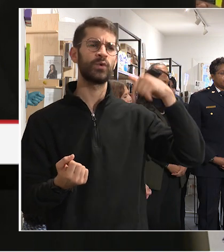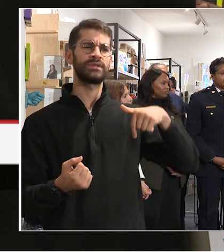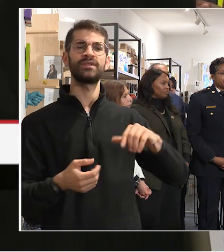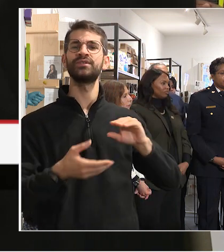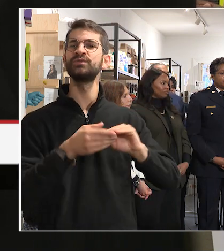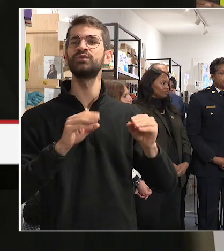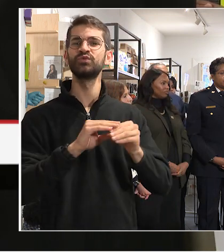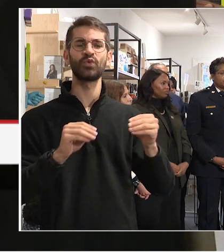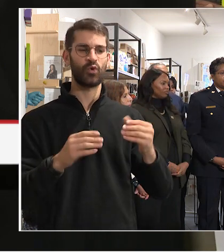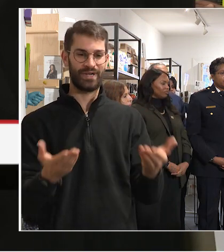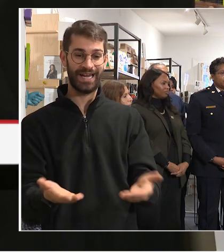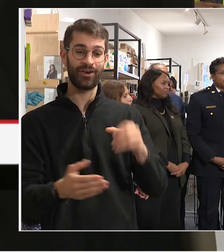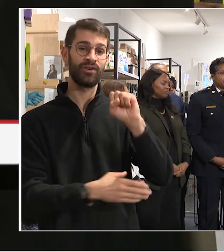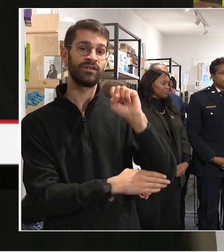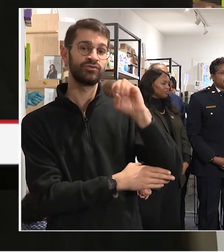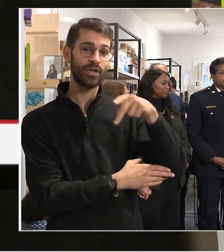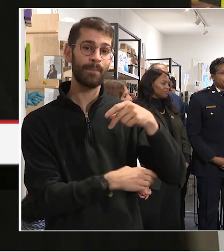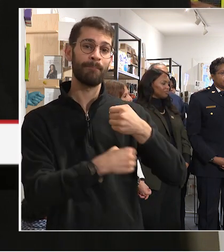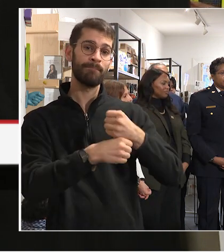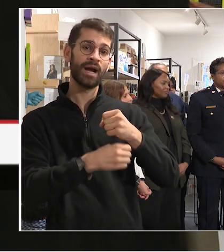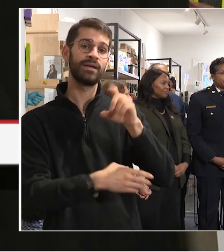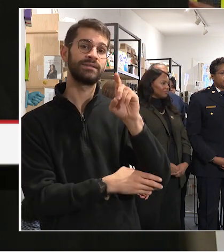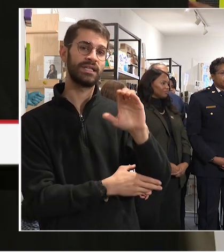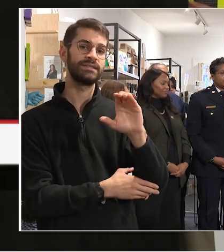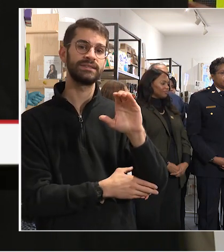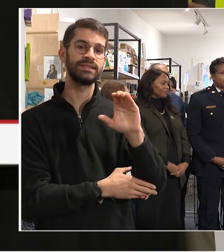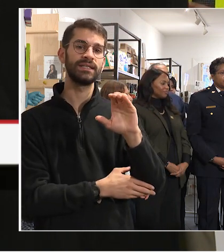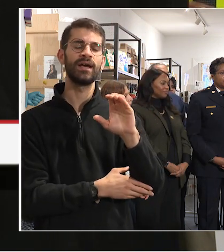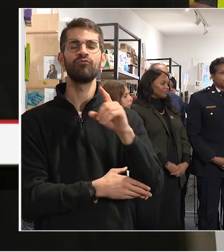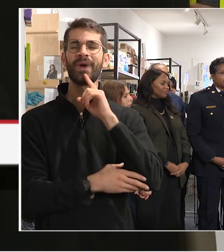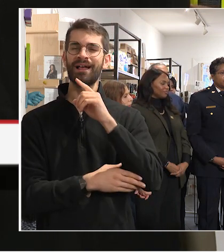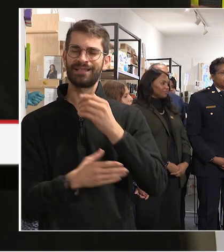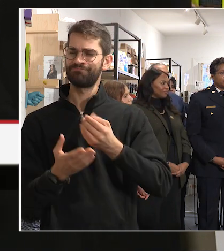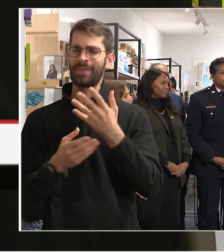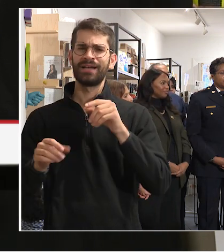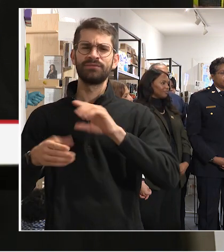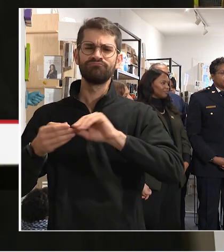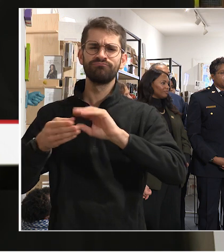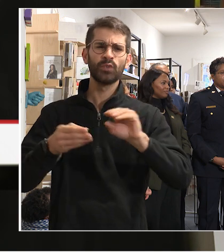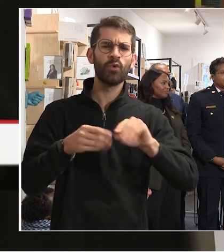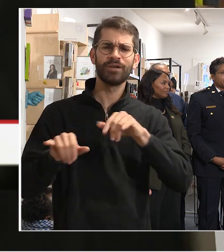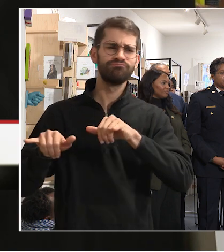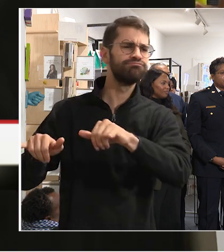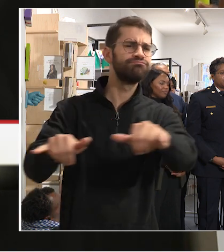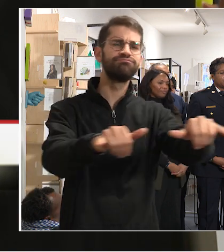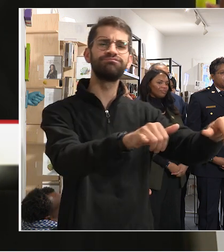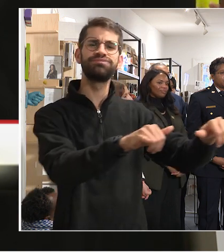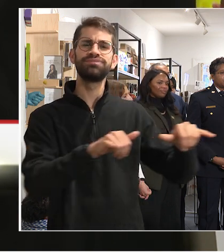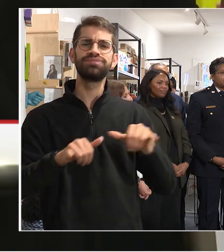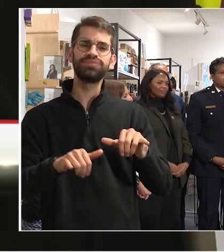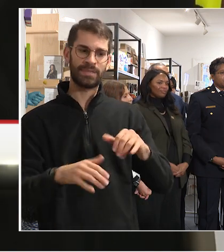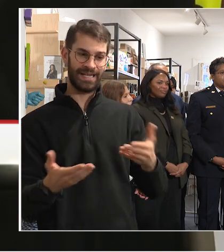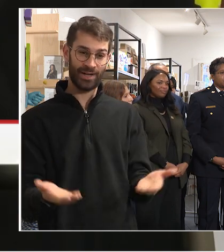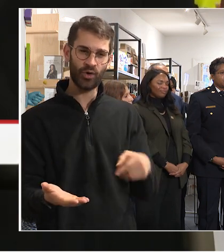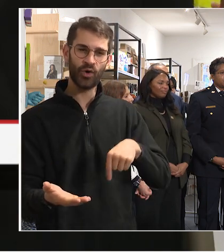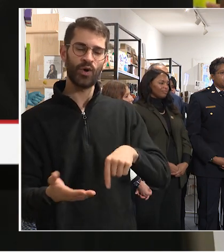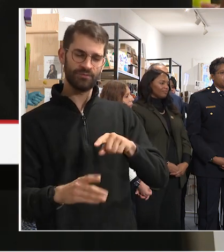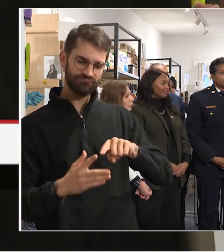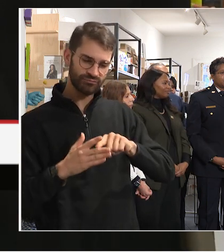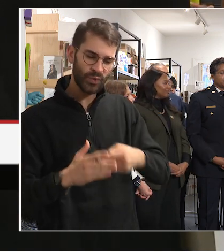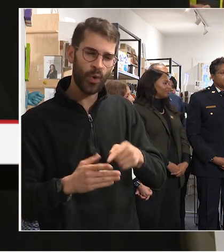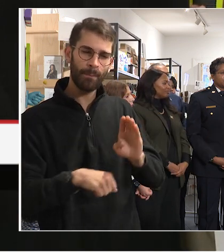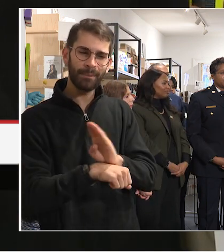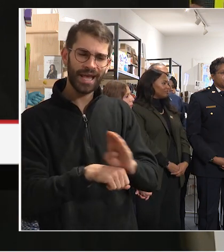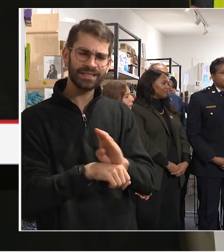story here at the Shop Made in DC is the story of many business owners. You started your business, you nurtured your brand, and built